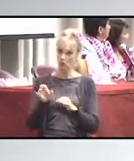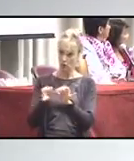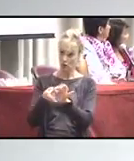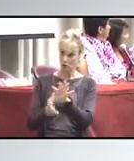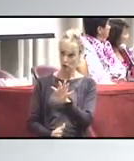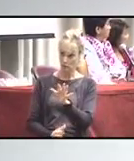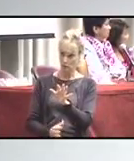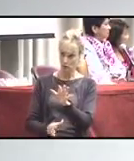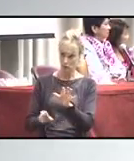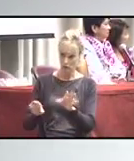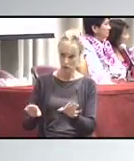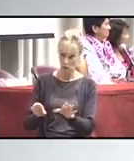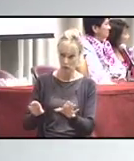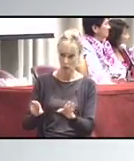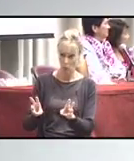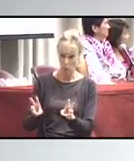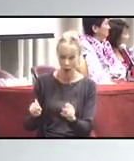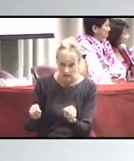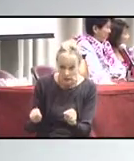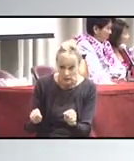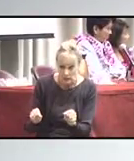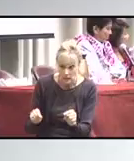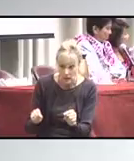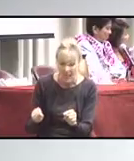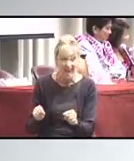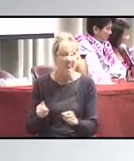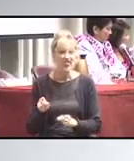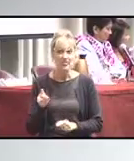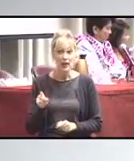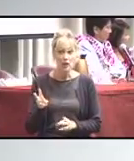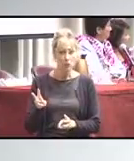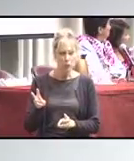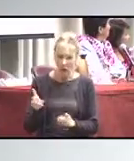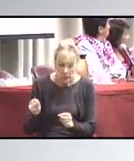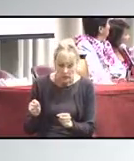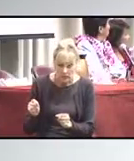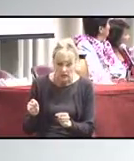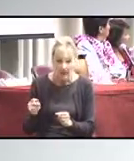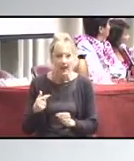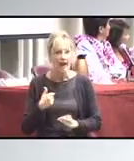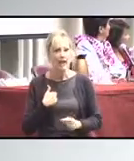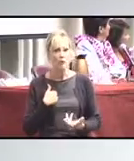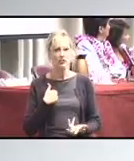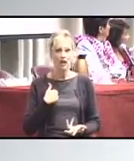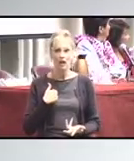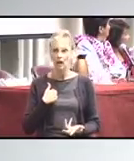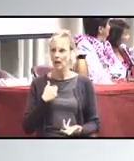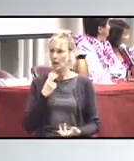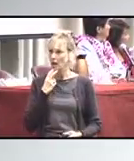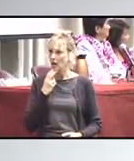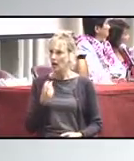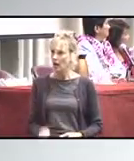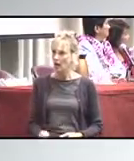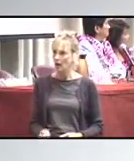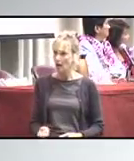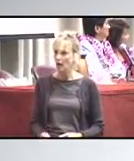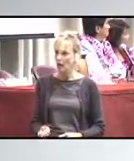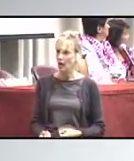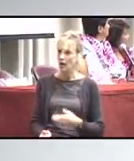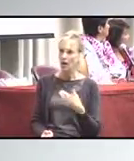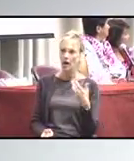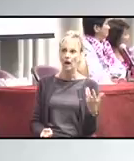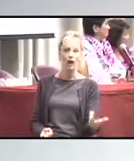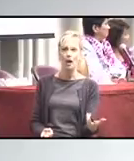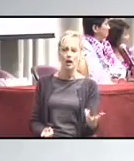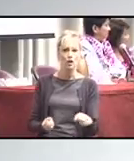are doing what? They what? And I was just like, I was